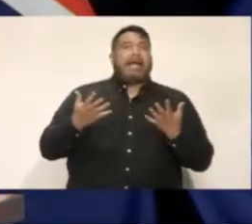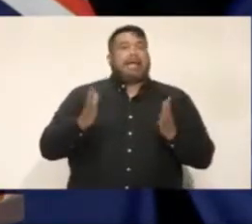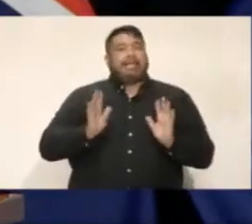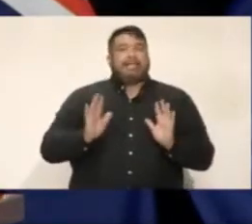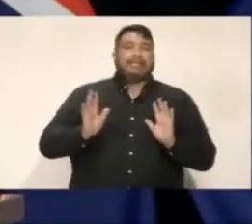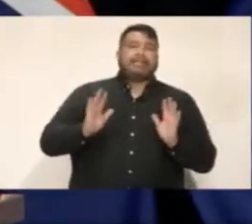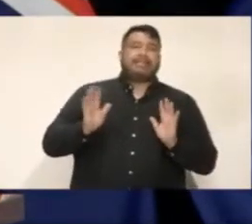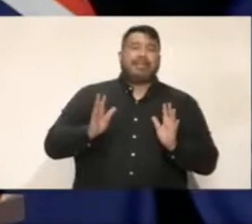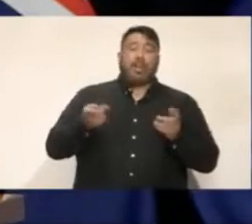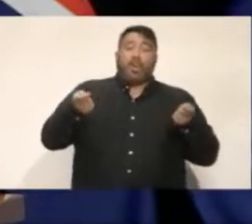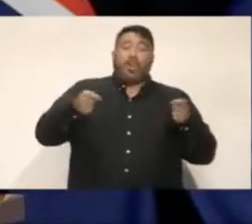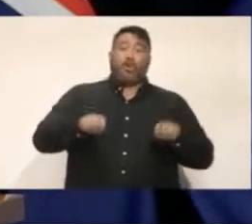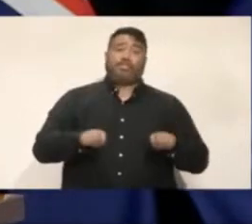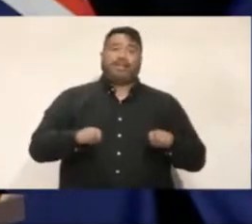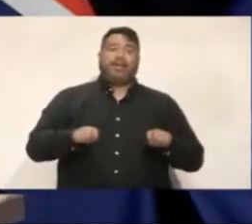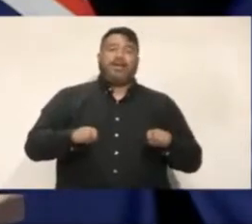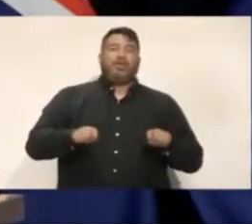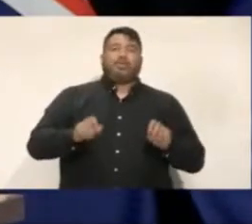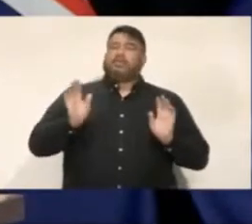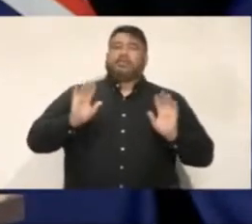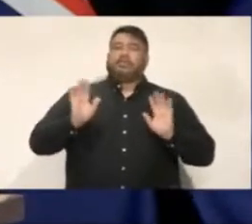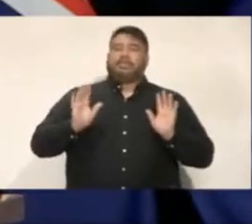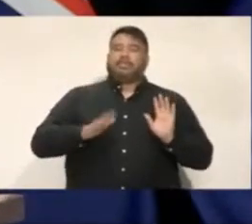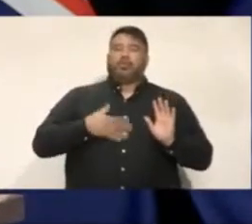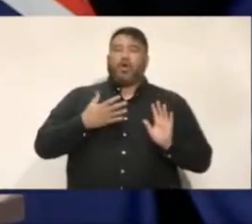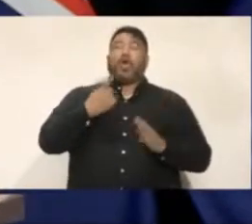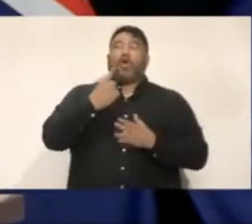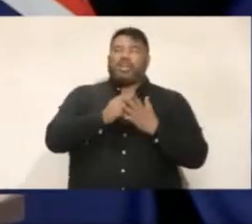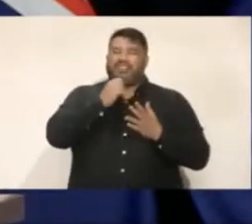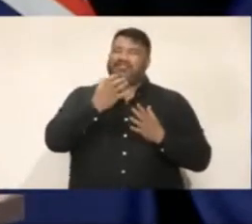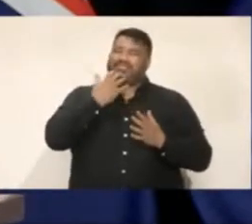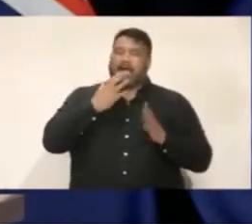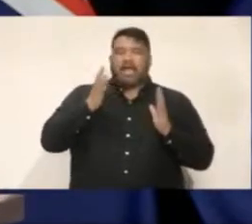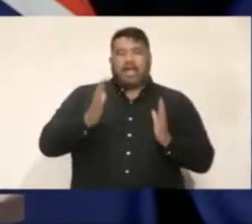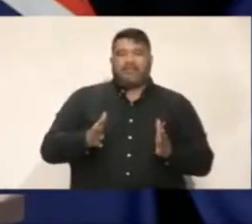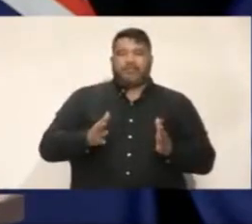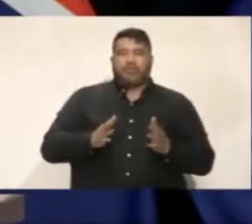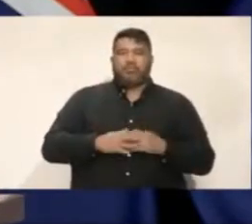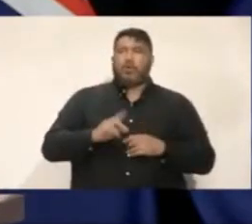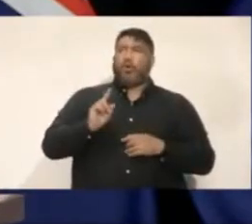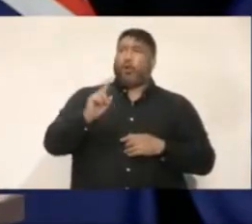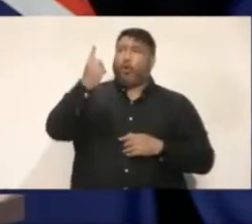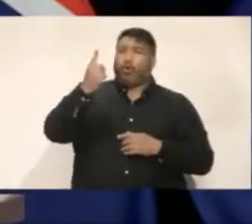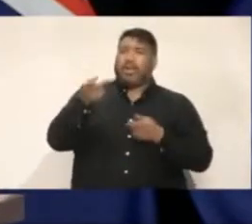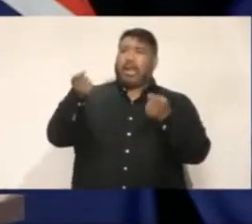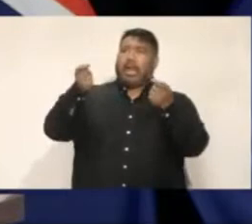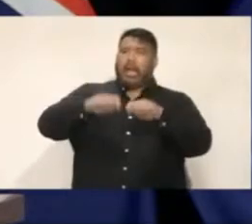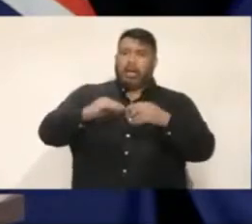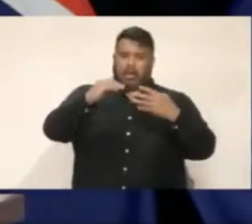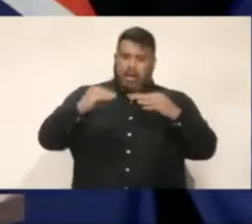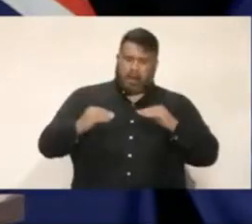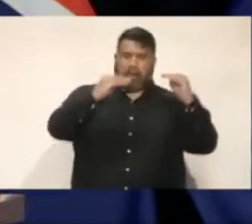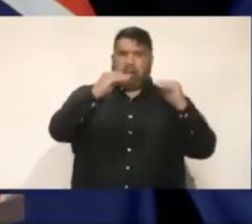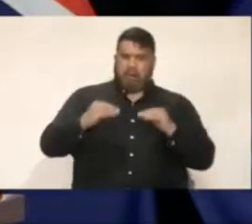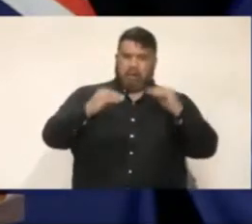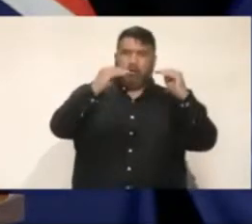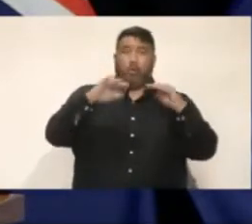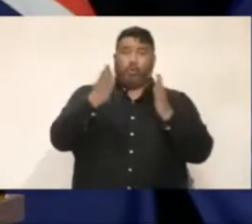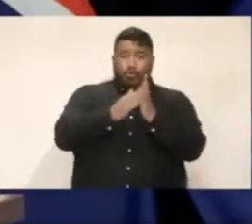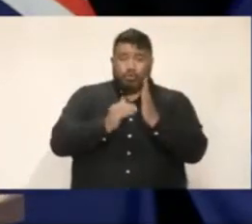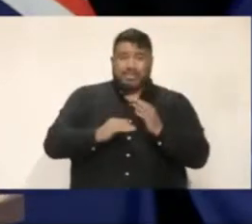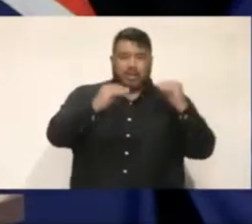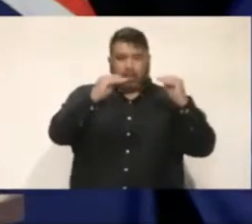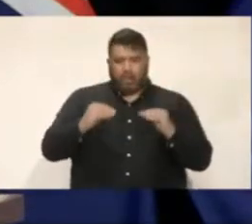Lockdown must always be our last resort. We do not want Auckland or indeed the rest of the country pinging in and out of level